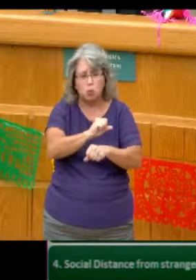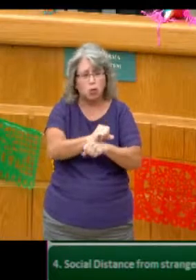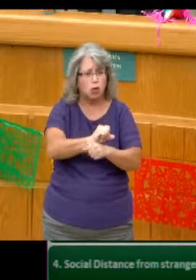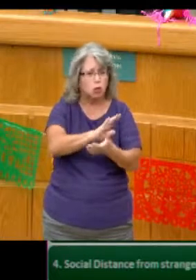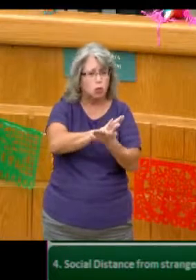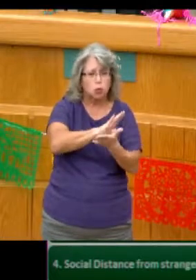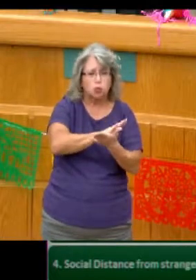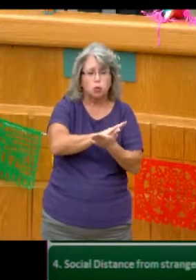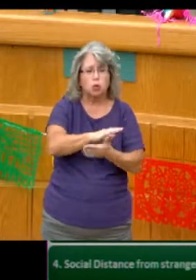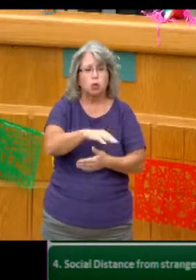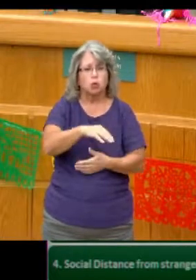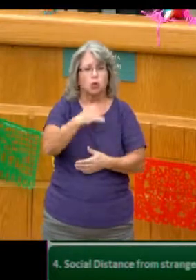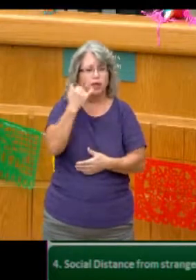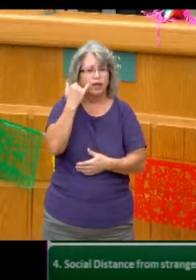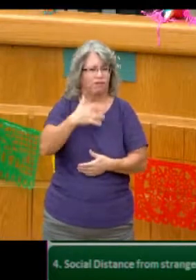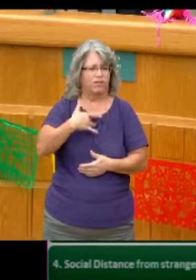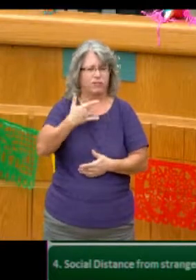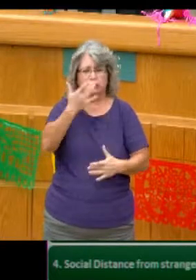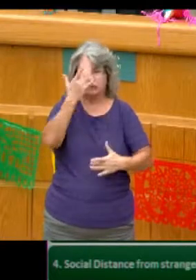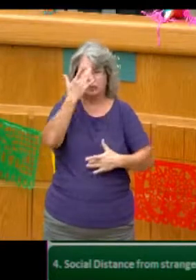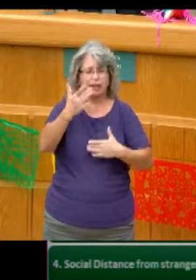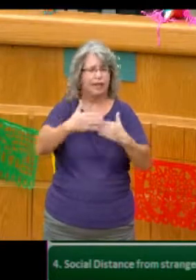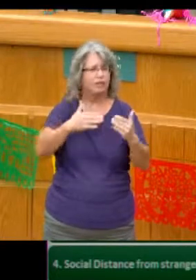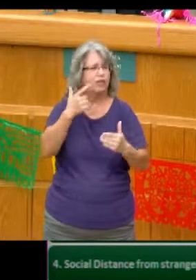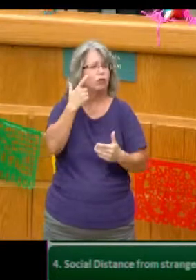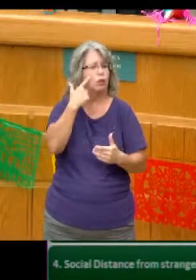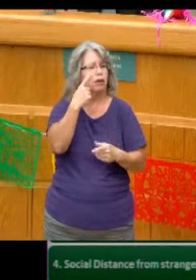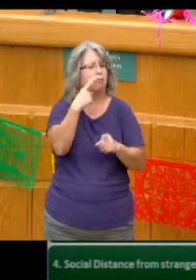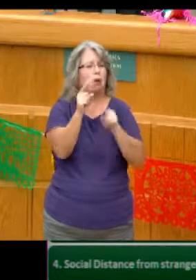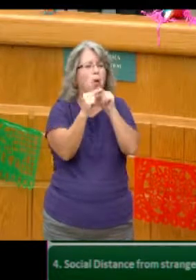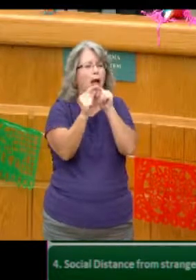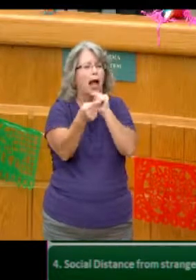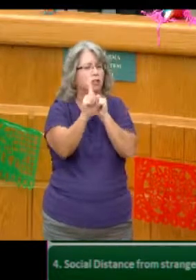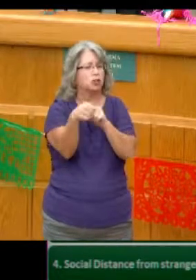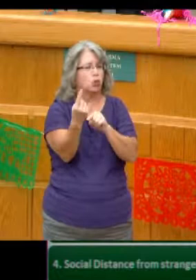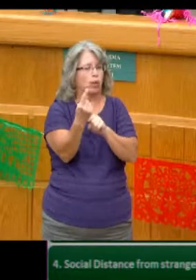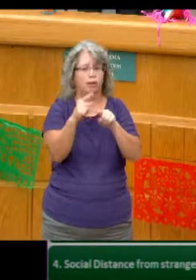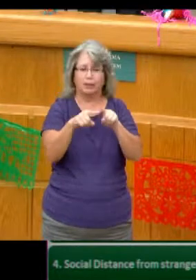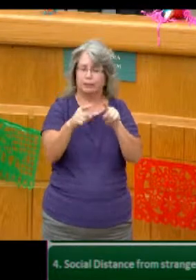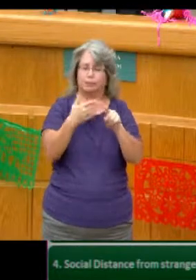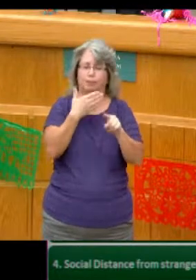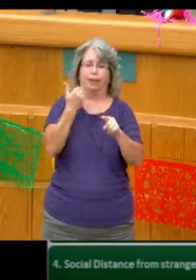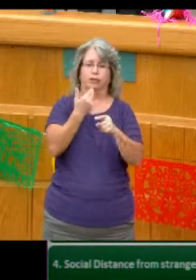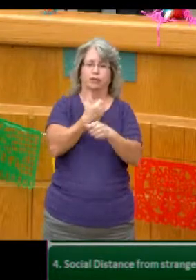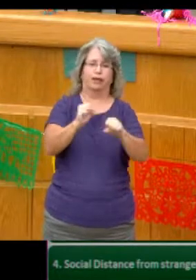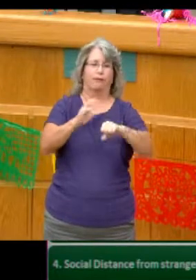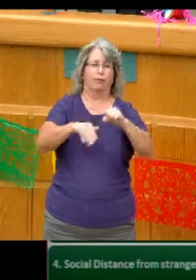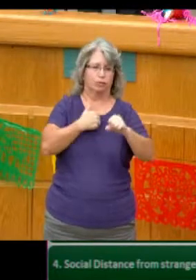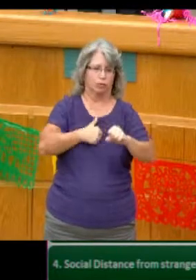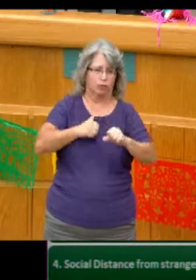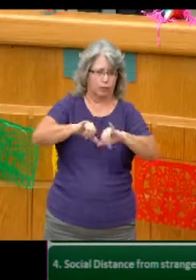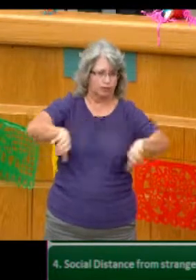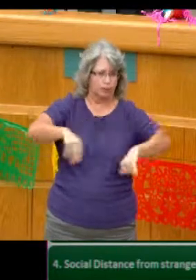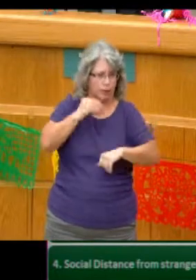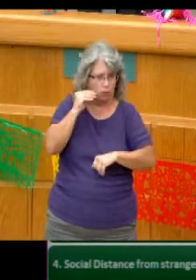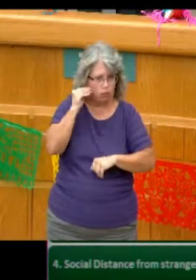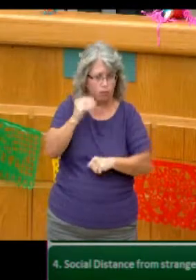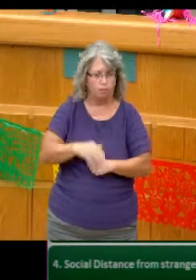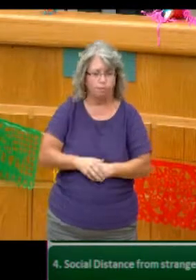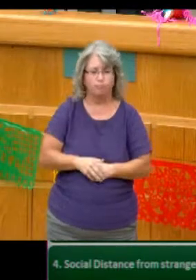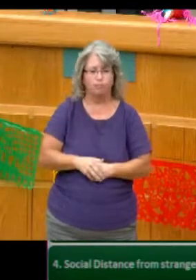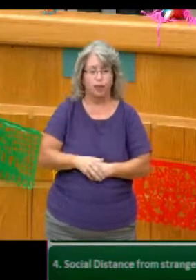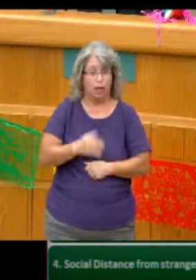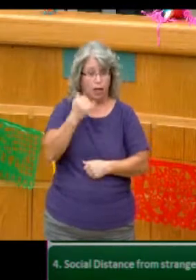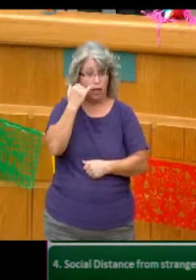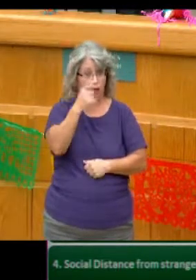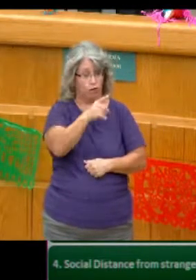to stay home and be safe than to be sorry. Get tested. If you were exposed to somebody with COVID-19,